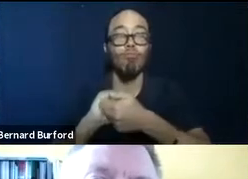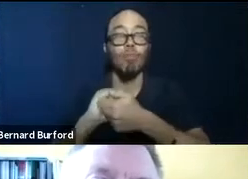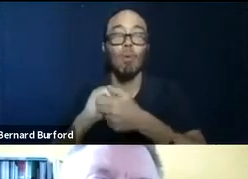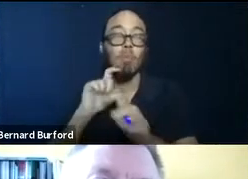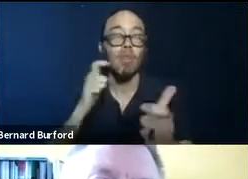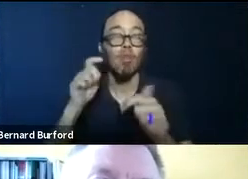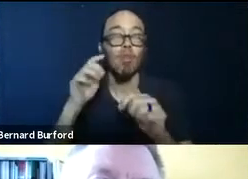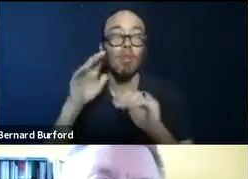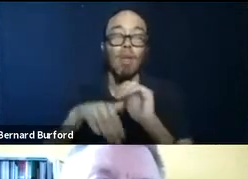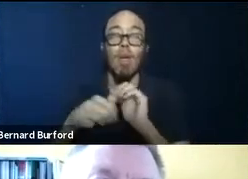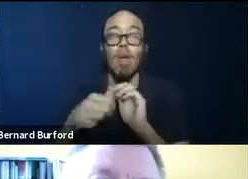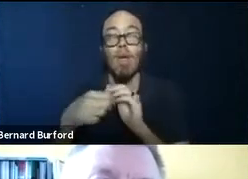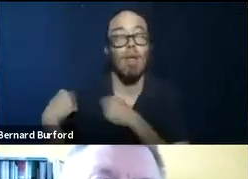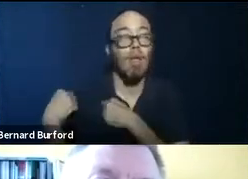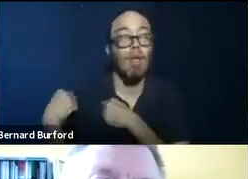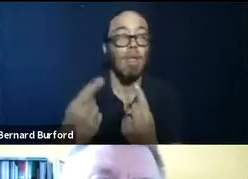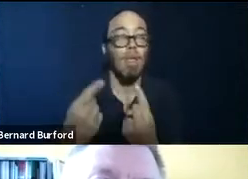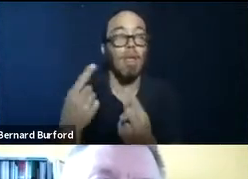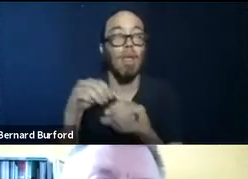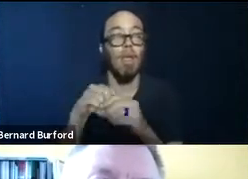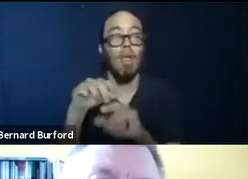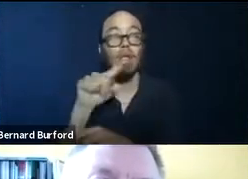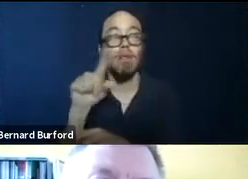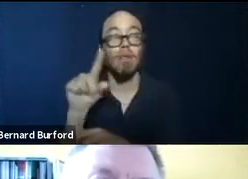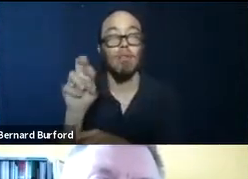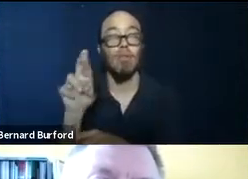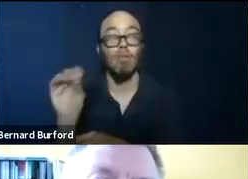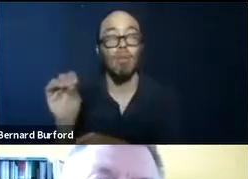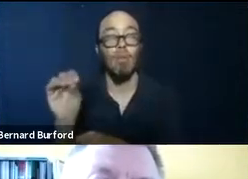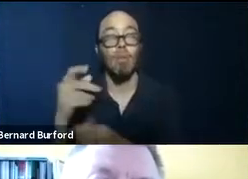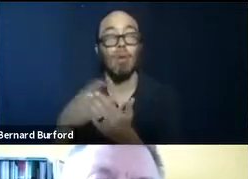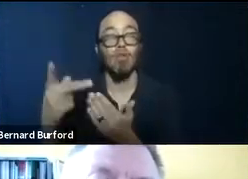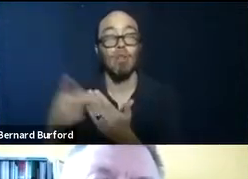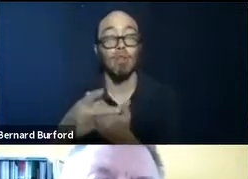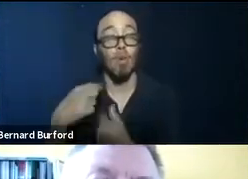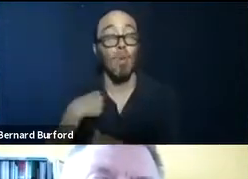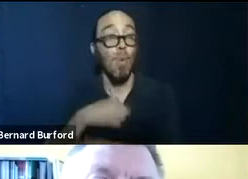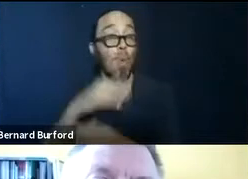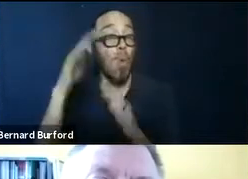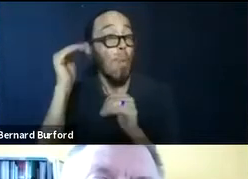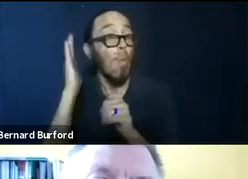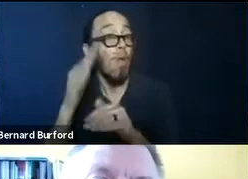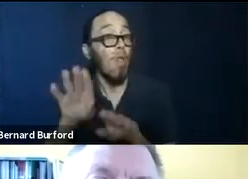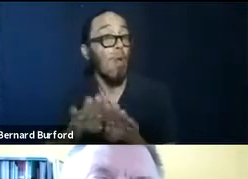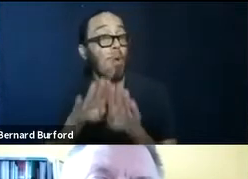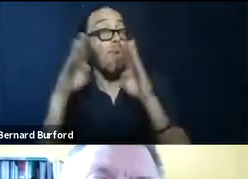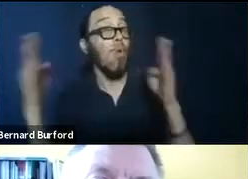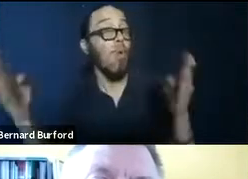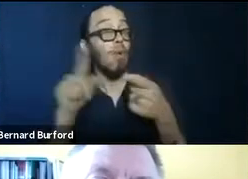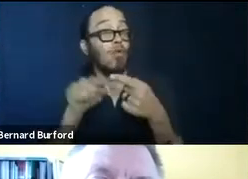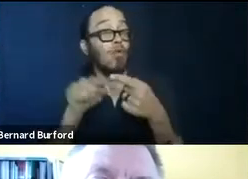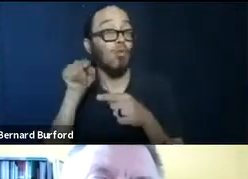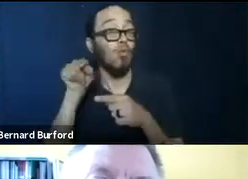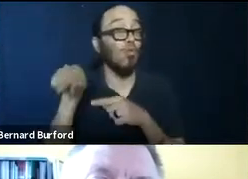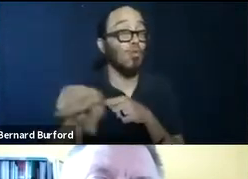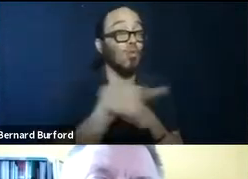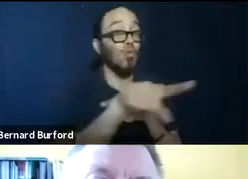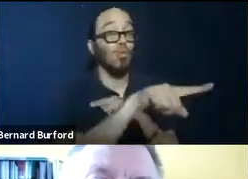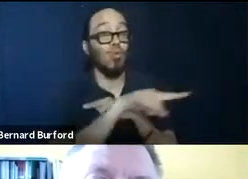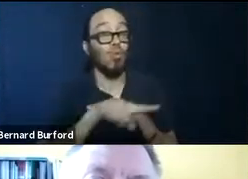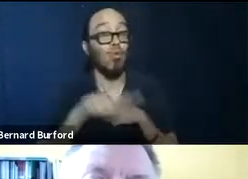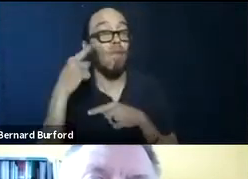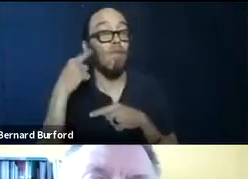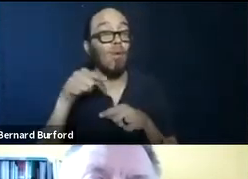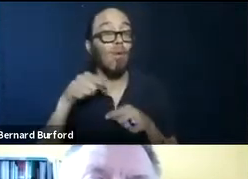ever. And we hope to open this up to you at the end of this year already.